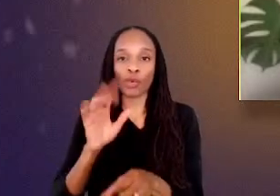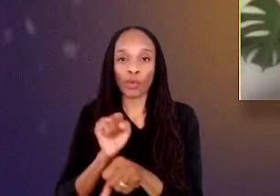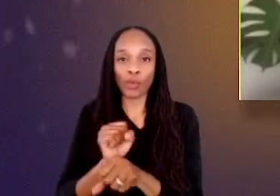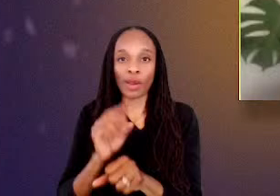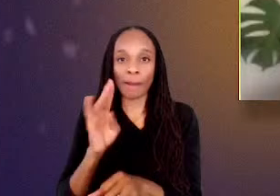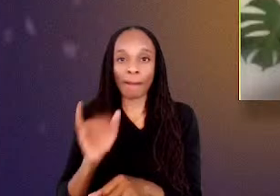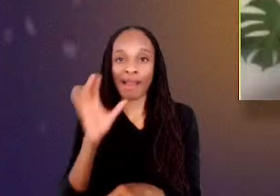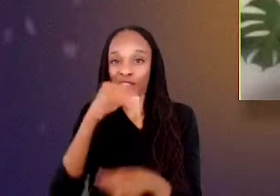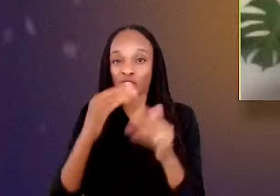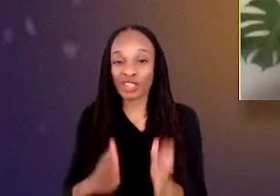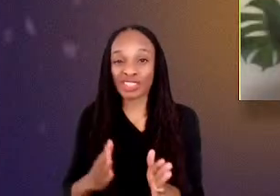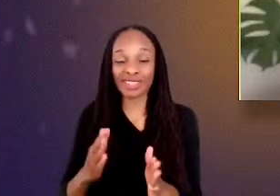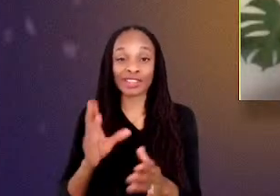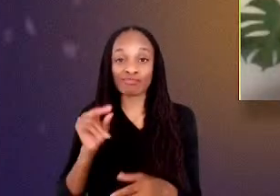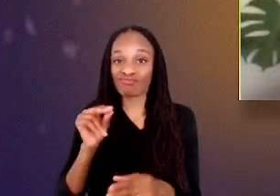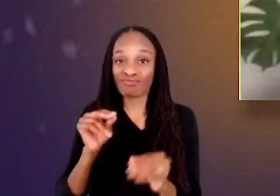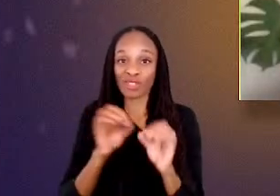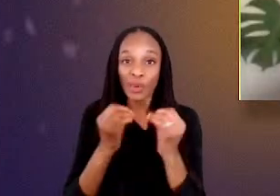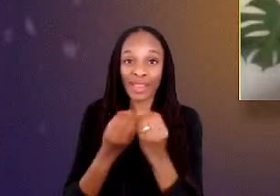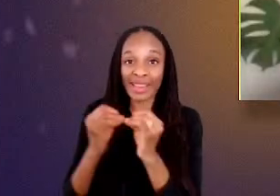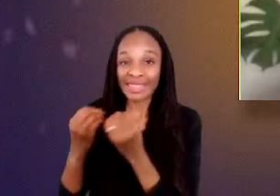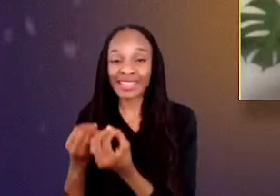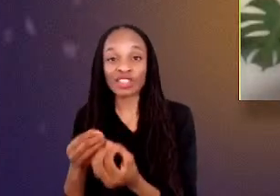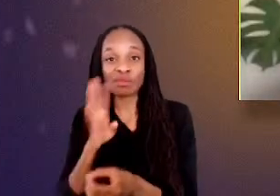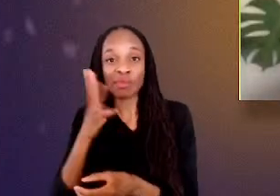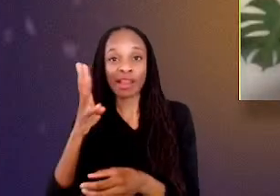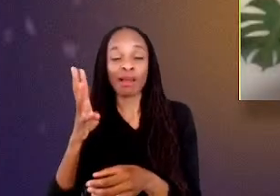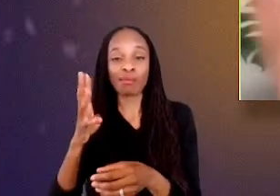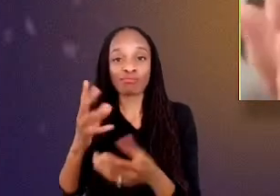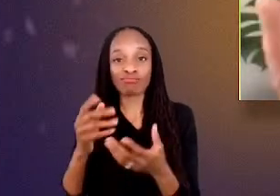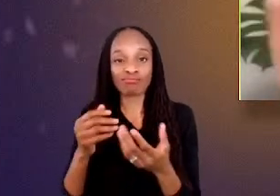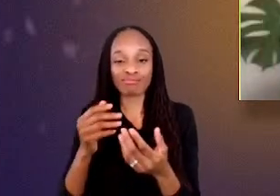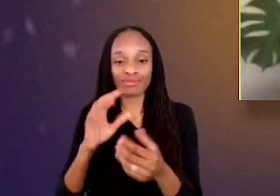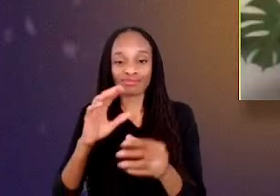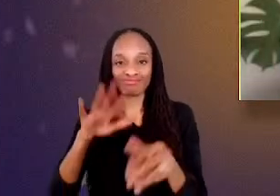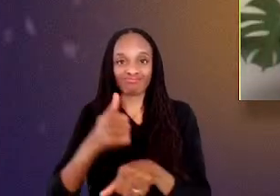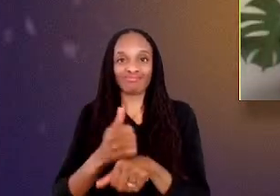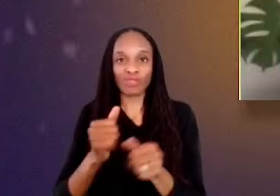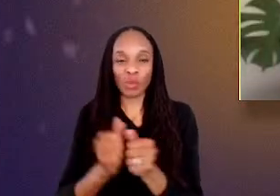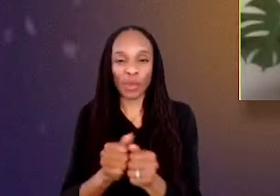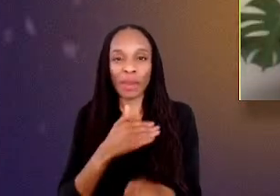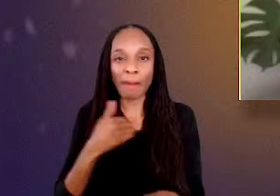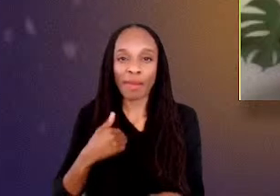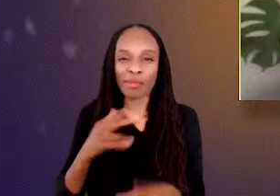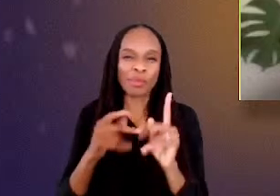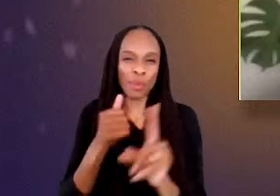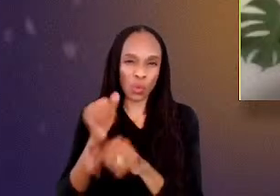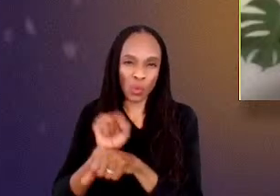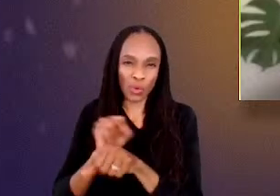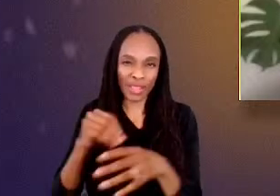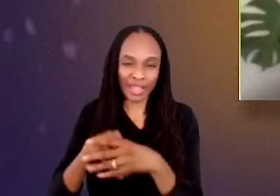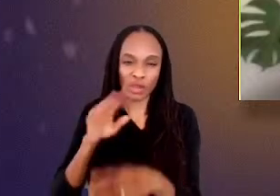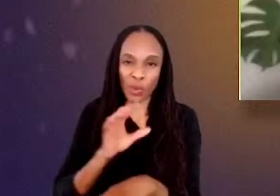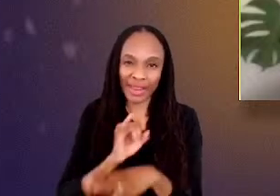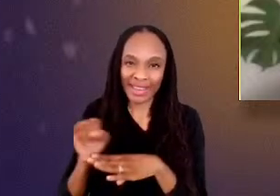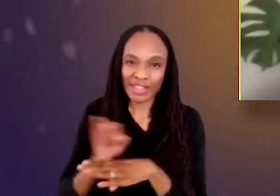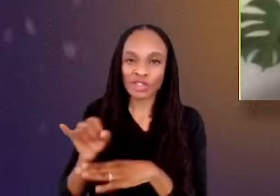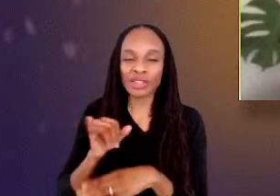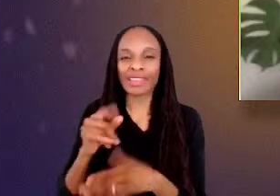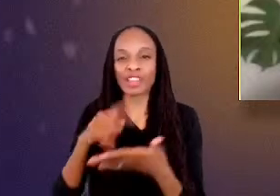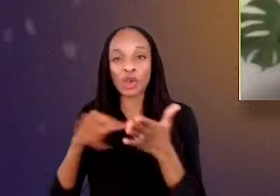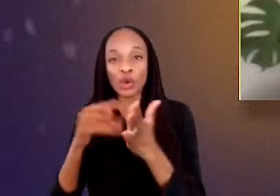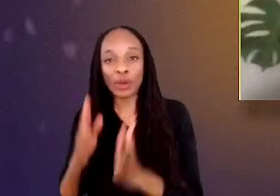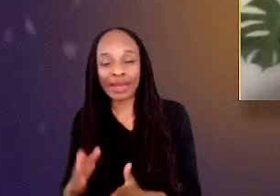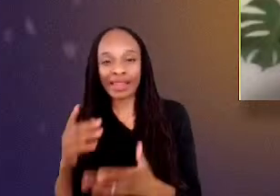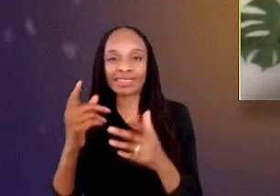are organizations made up of members who also work in your industry, kind of, or critics, or something like that. And they